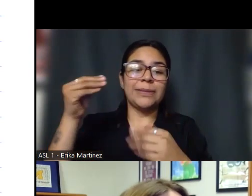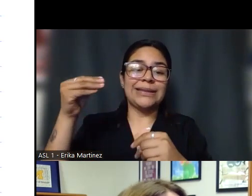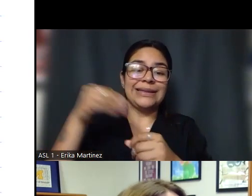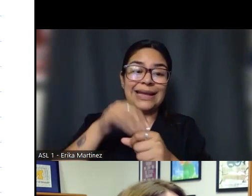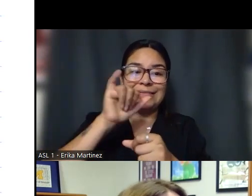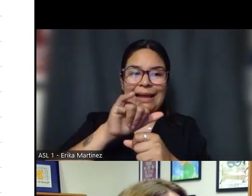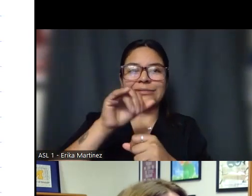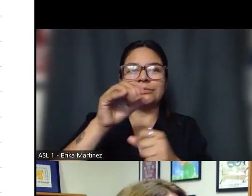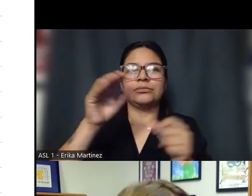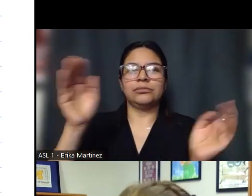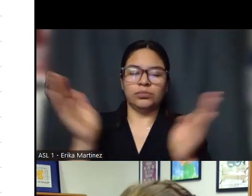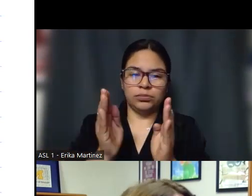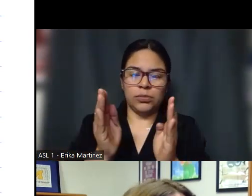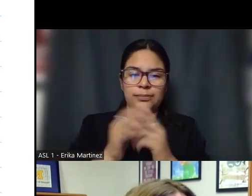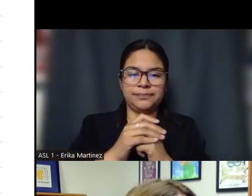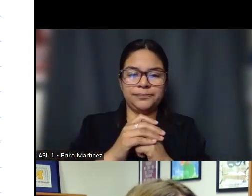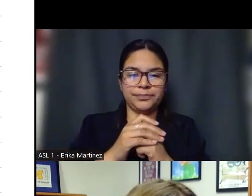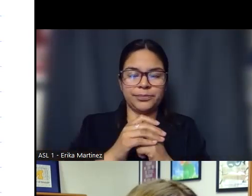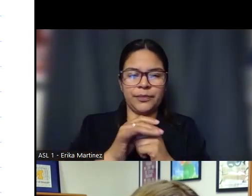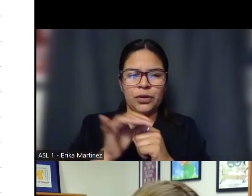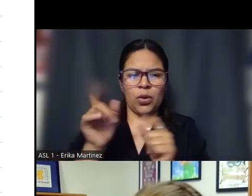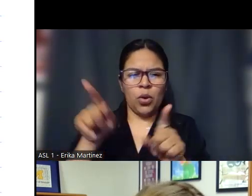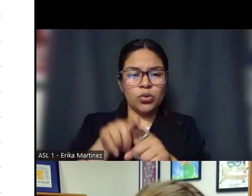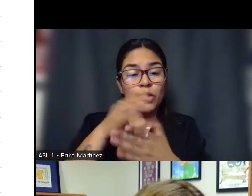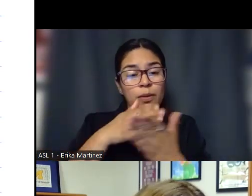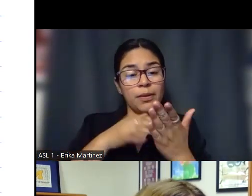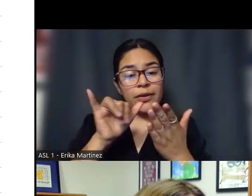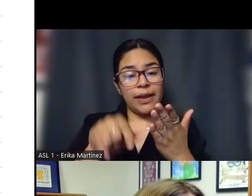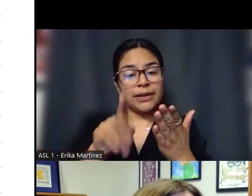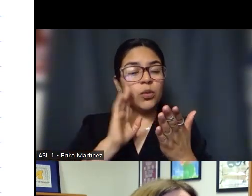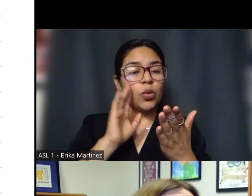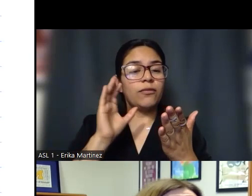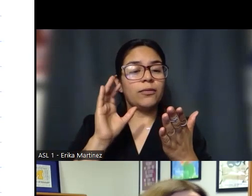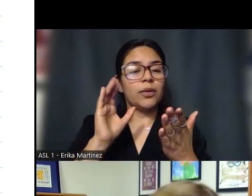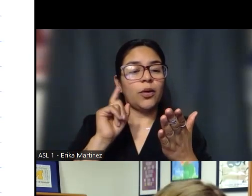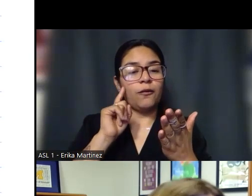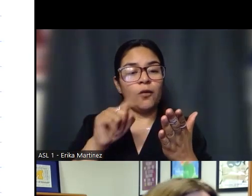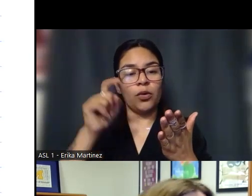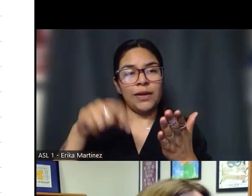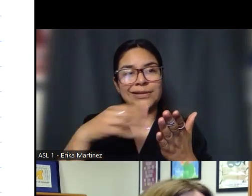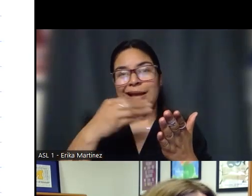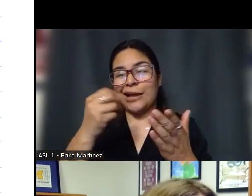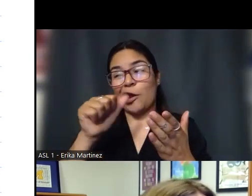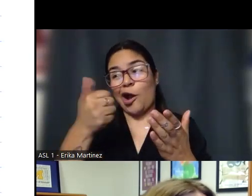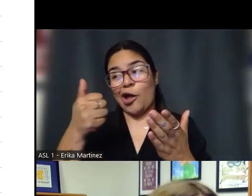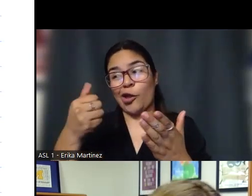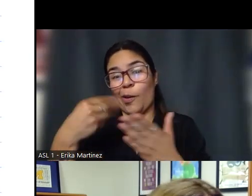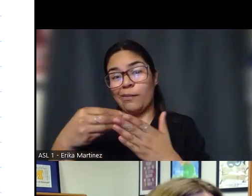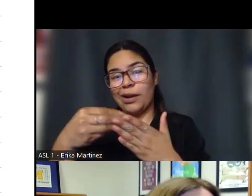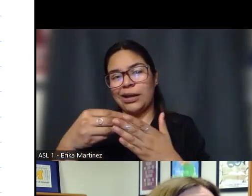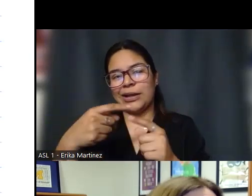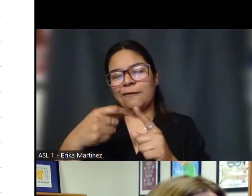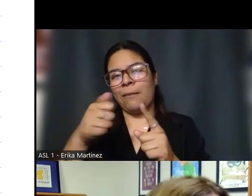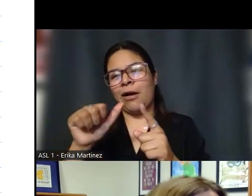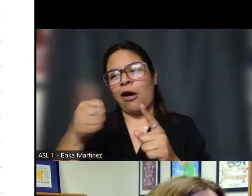then the portion that is required for the VOCA Victim Assistance and any money that was left over not